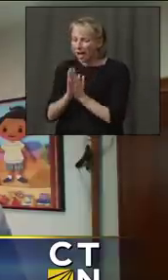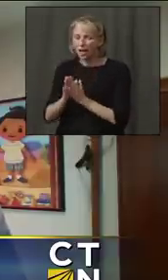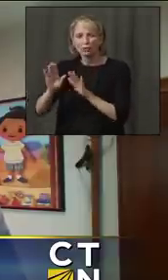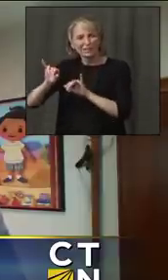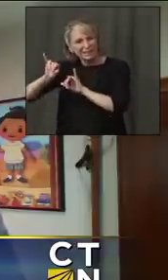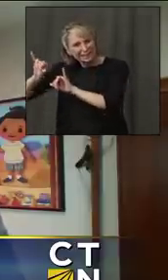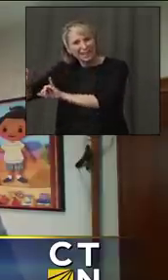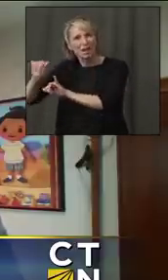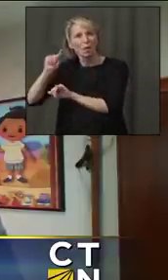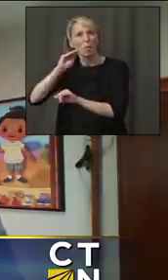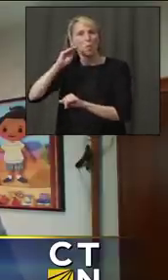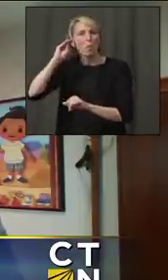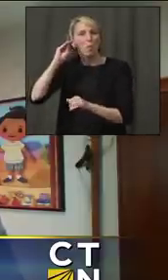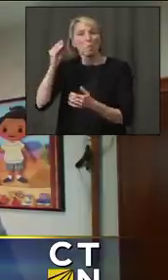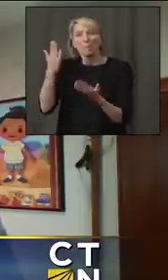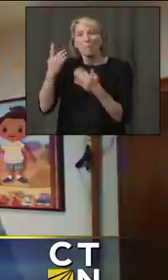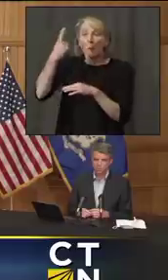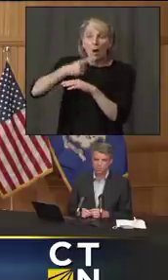that's the case.